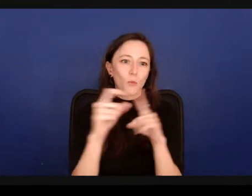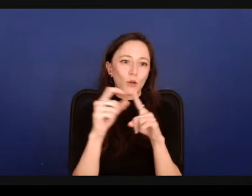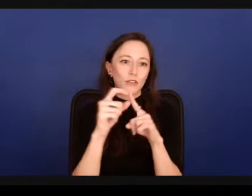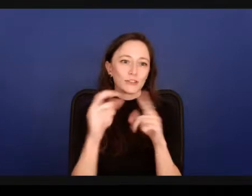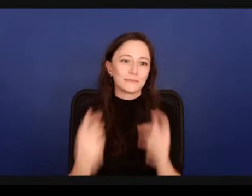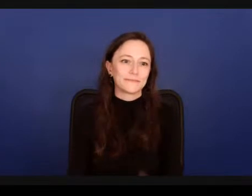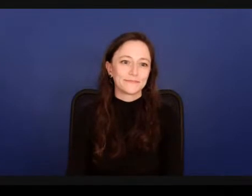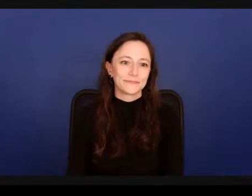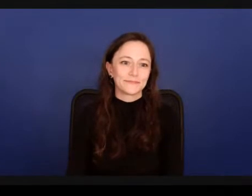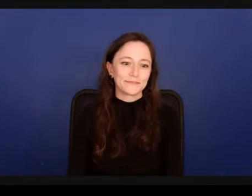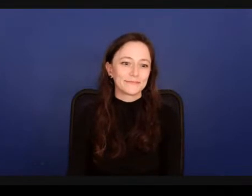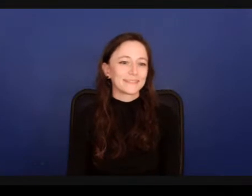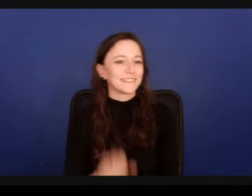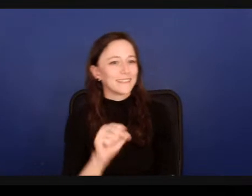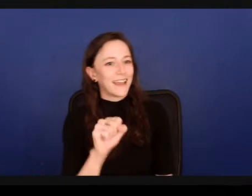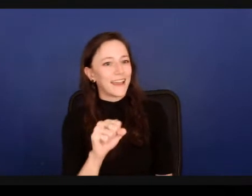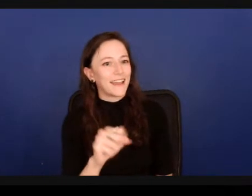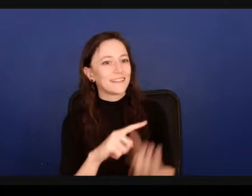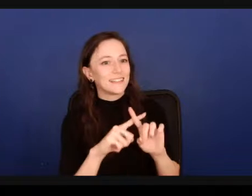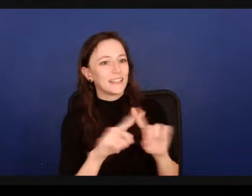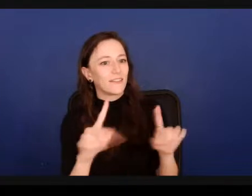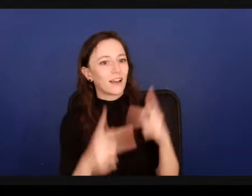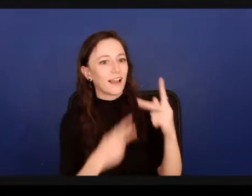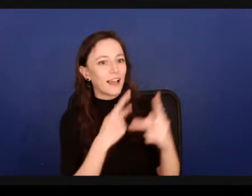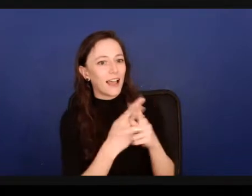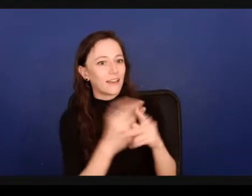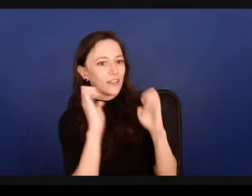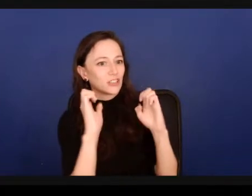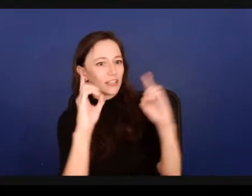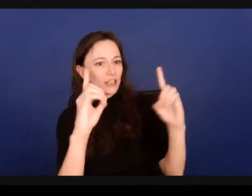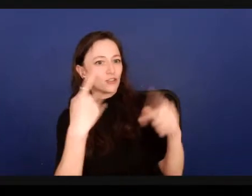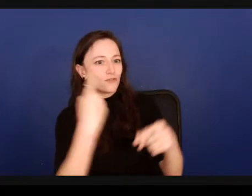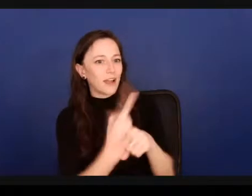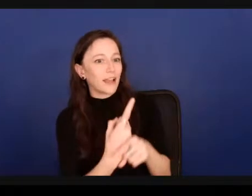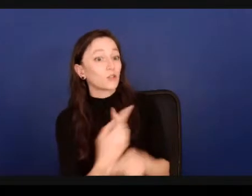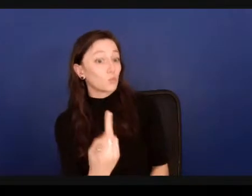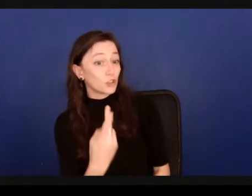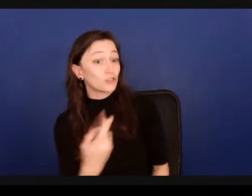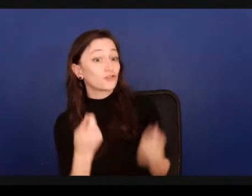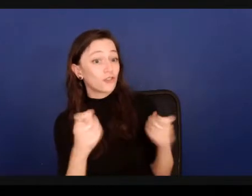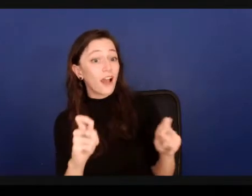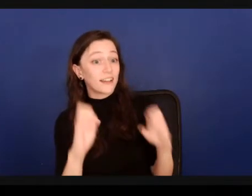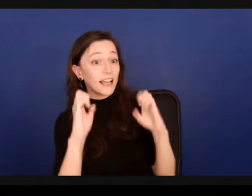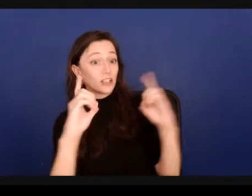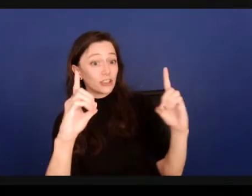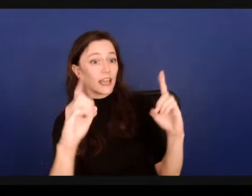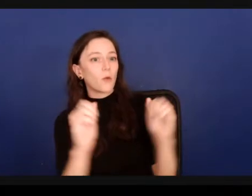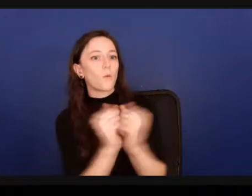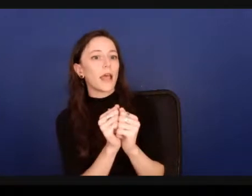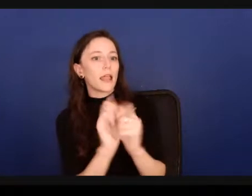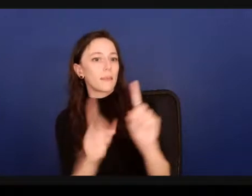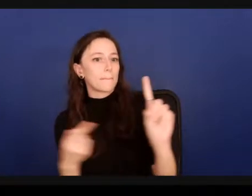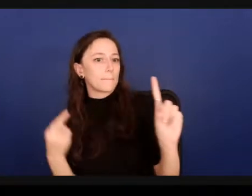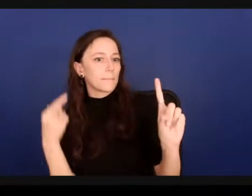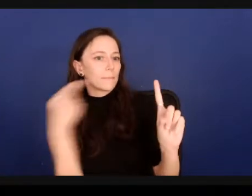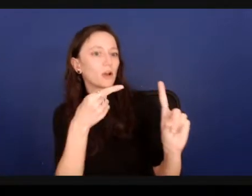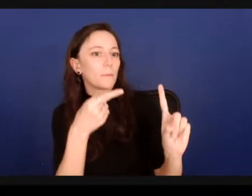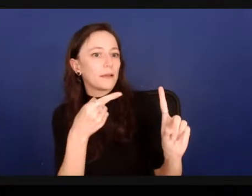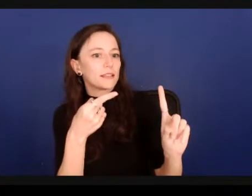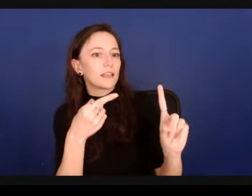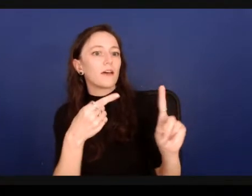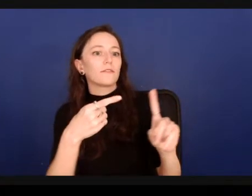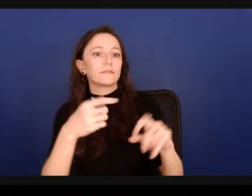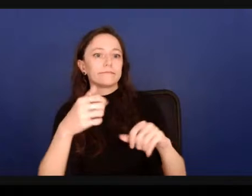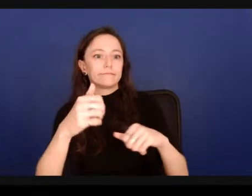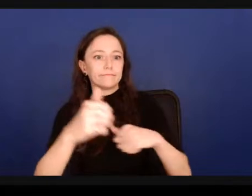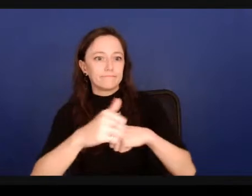This is a different kind of education, right? Because we're trying to educate as well, but we're trying to educate with a purpose of disaster preparedness, right?